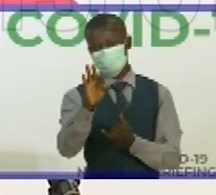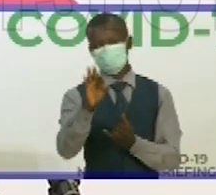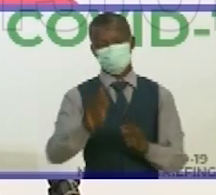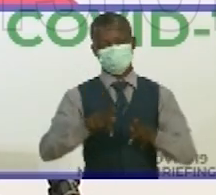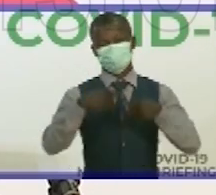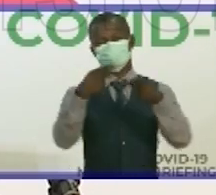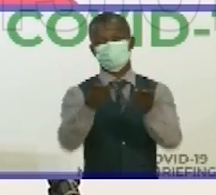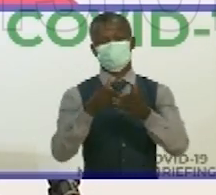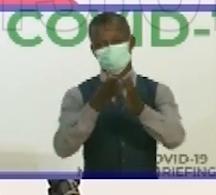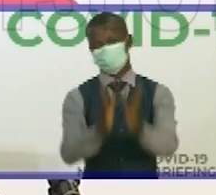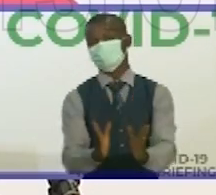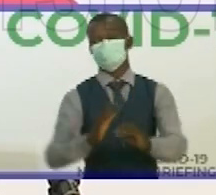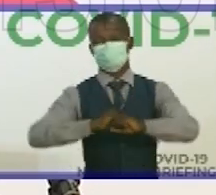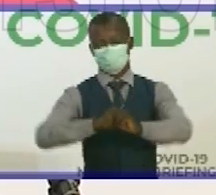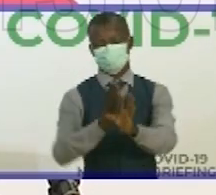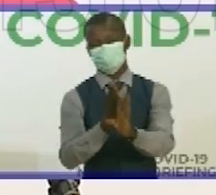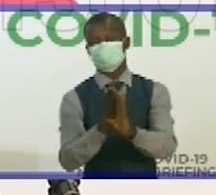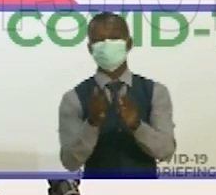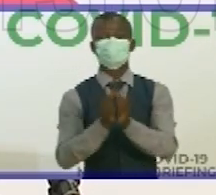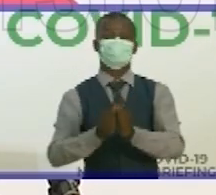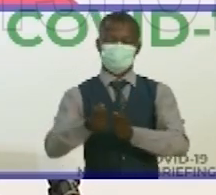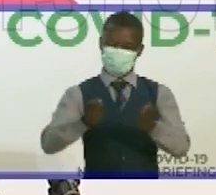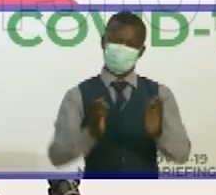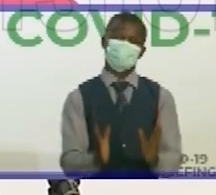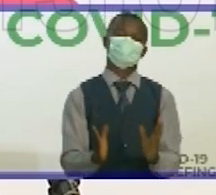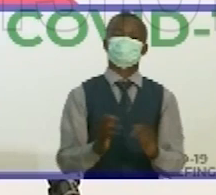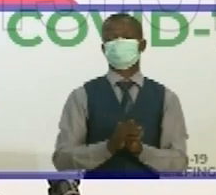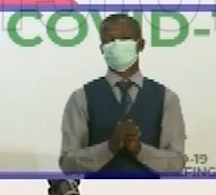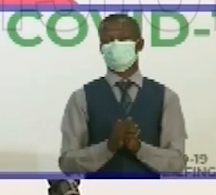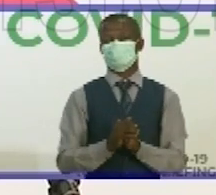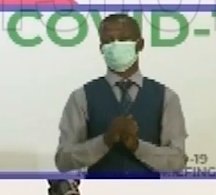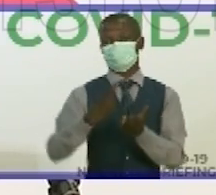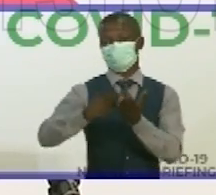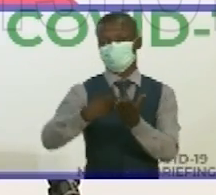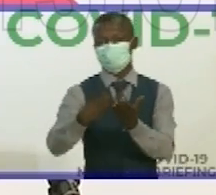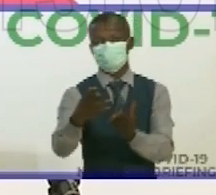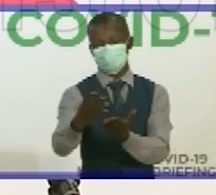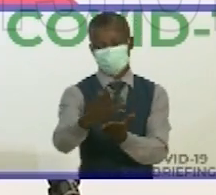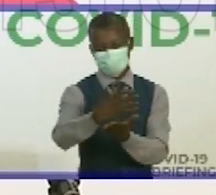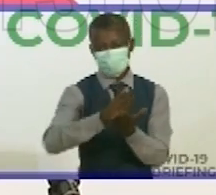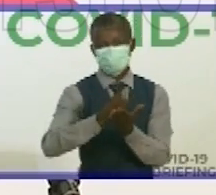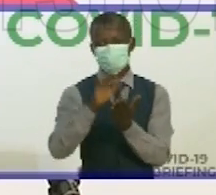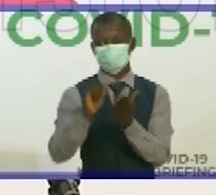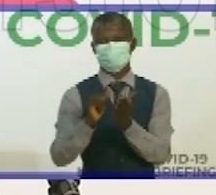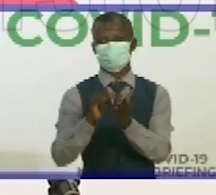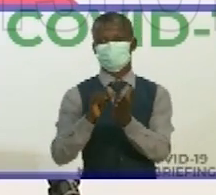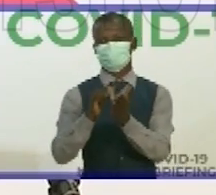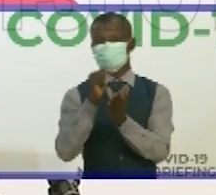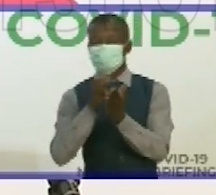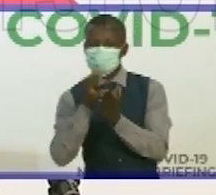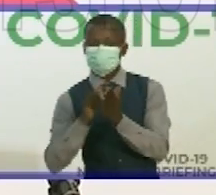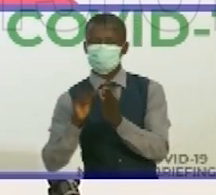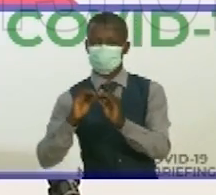provides leadership, guidance, and coordination. The resources generated by the private sector,